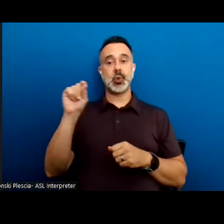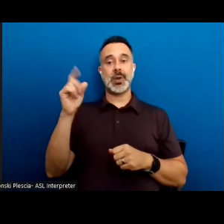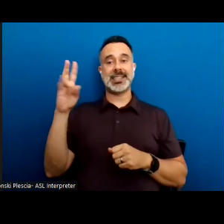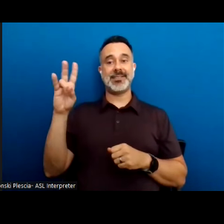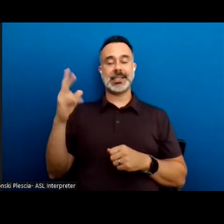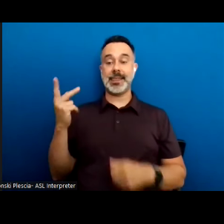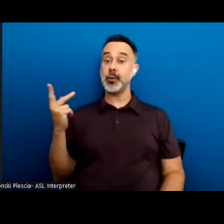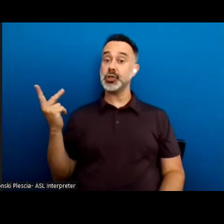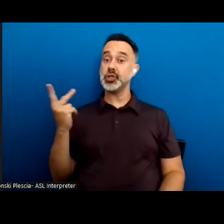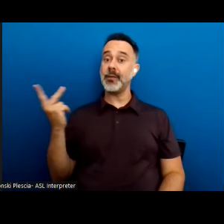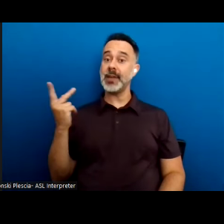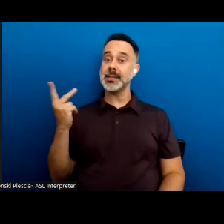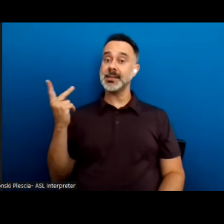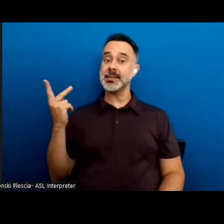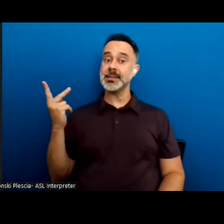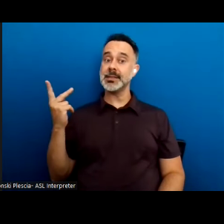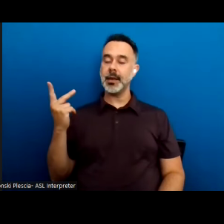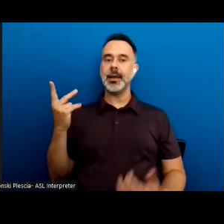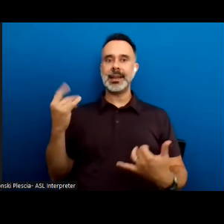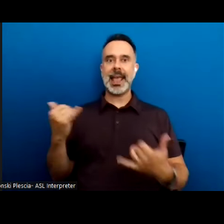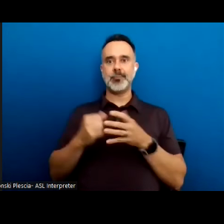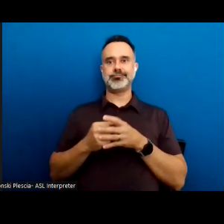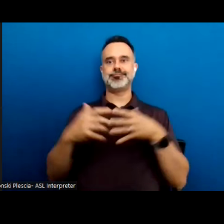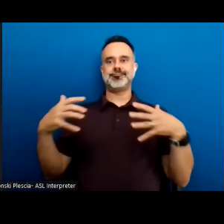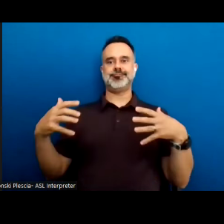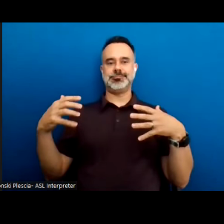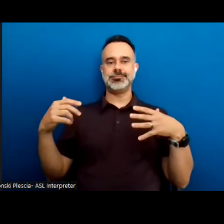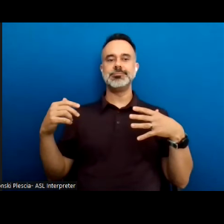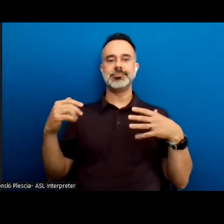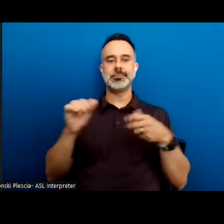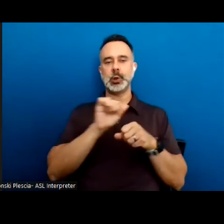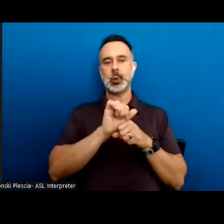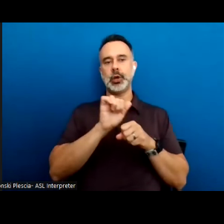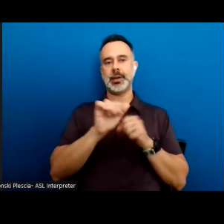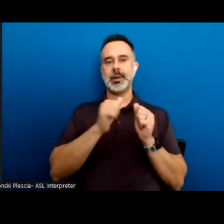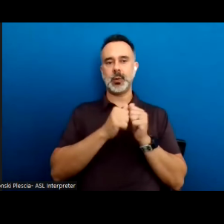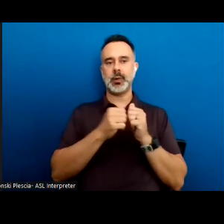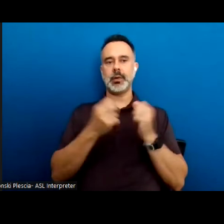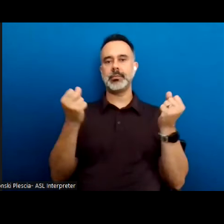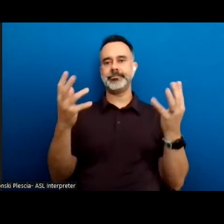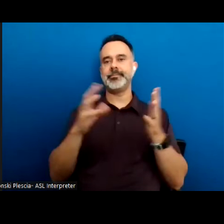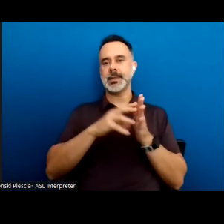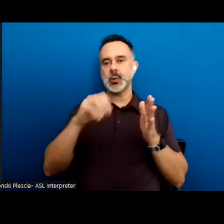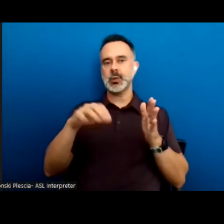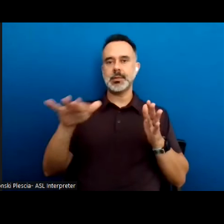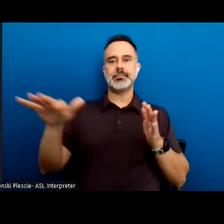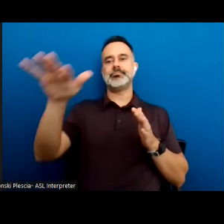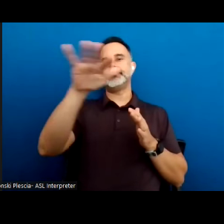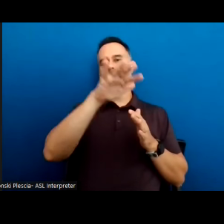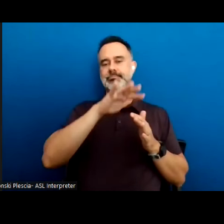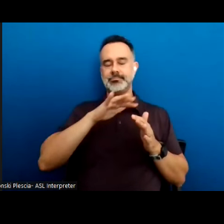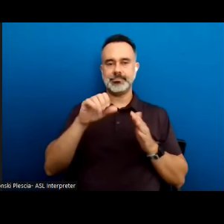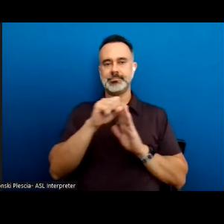us. And now, of course, we are expanding and working with a lot of students throughout the whole state.